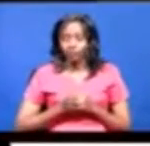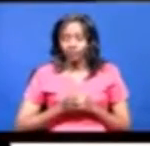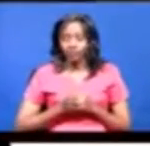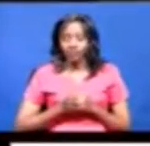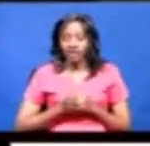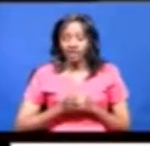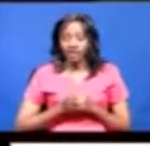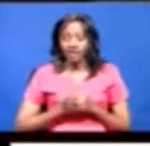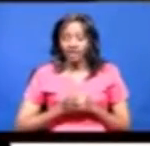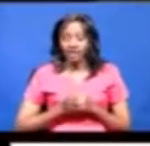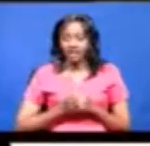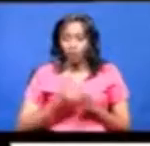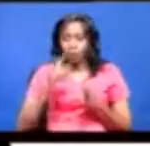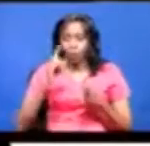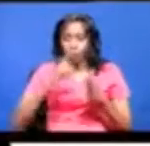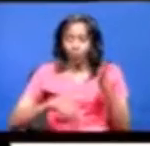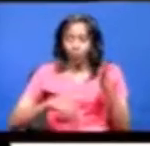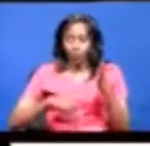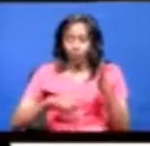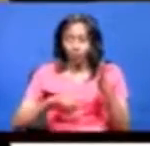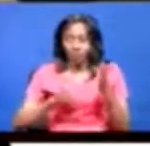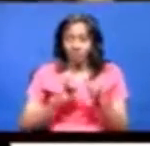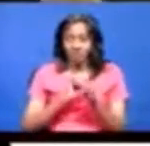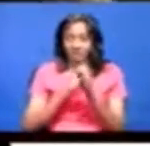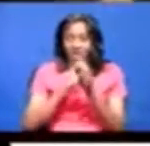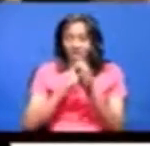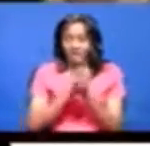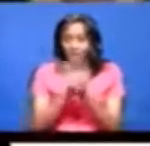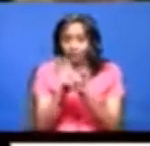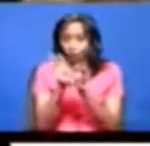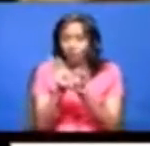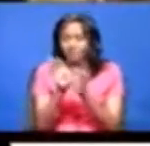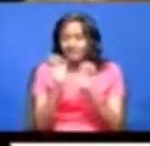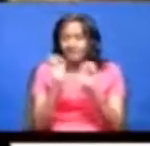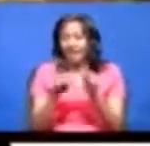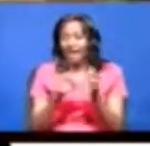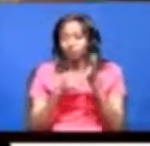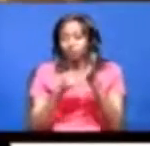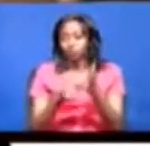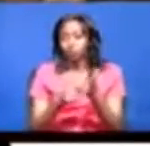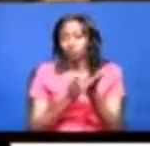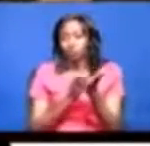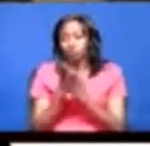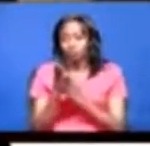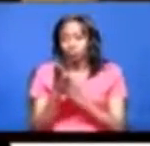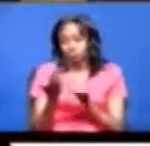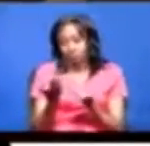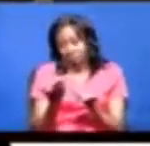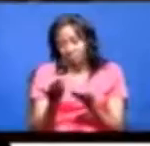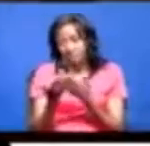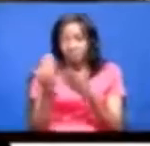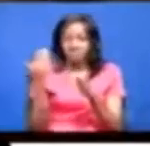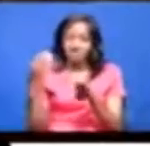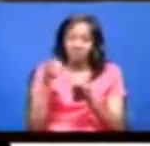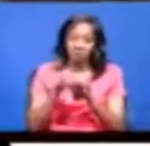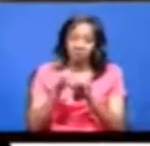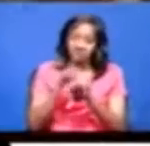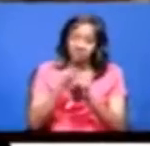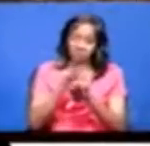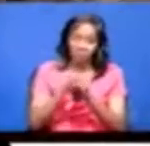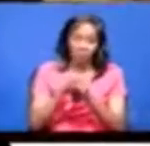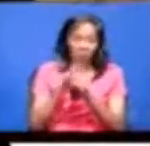what influence does, you know, the absence of Mike Sonko, former governor in Nairobi County, what does the absence of Mike